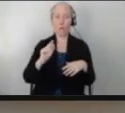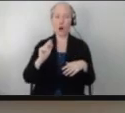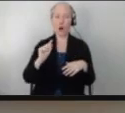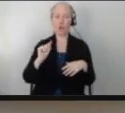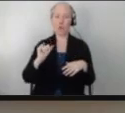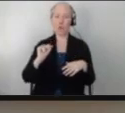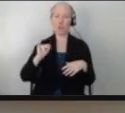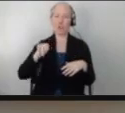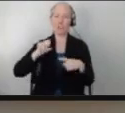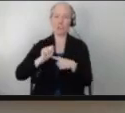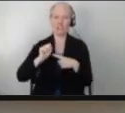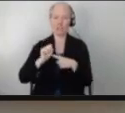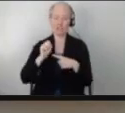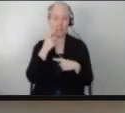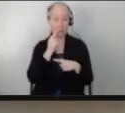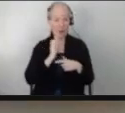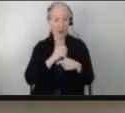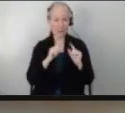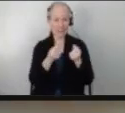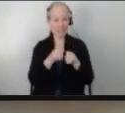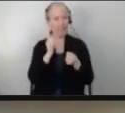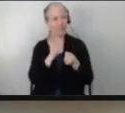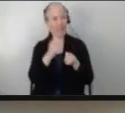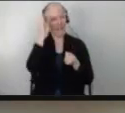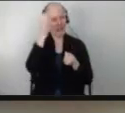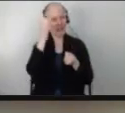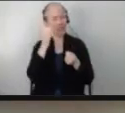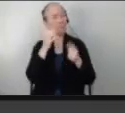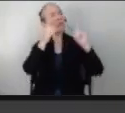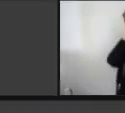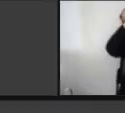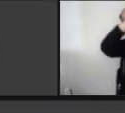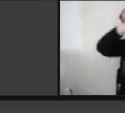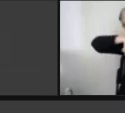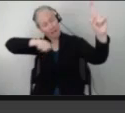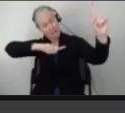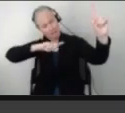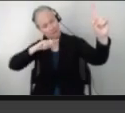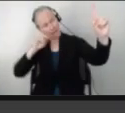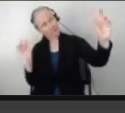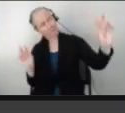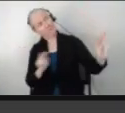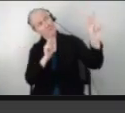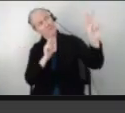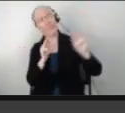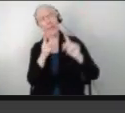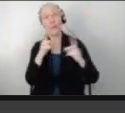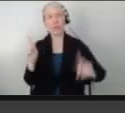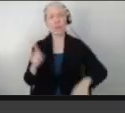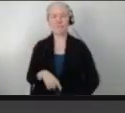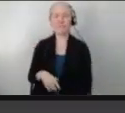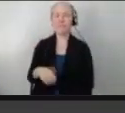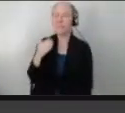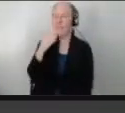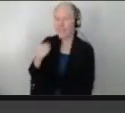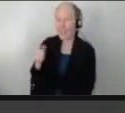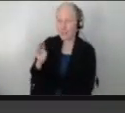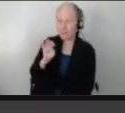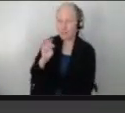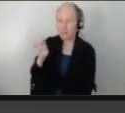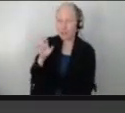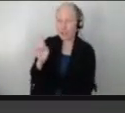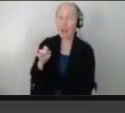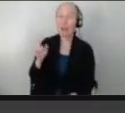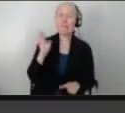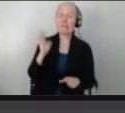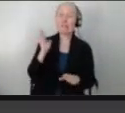you now. Thanks so much, Michelle. When we were preparing and talking about this panel, you